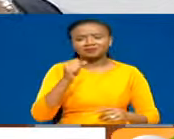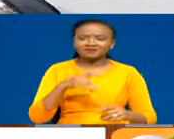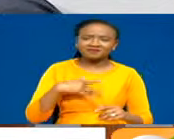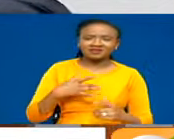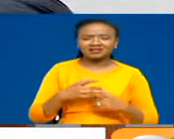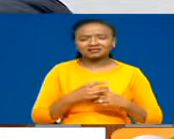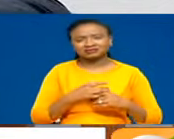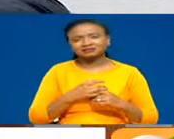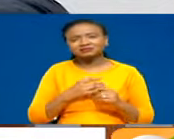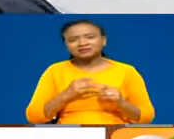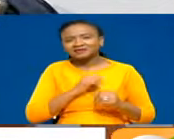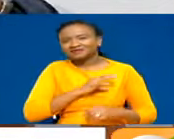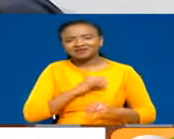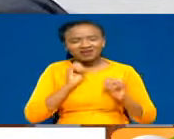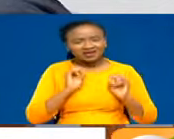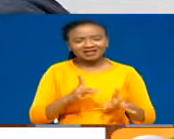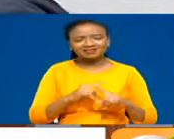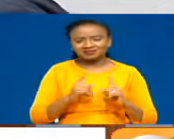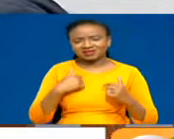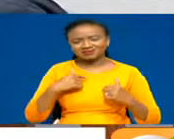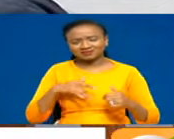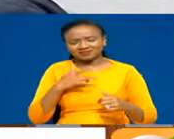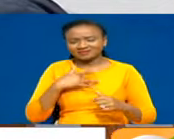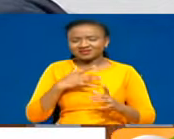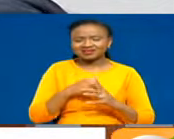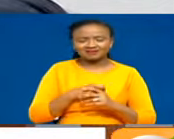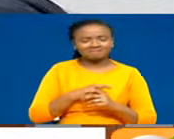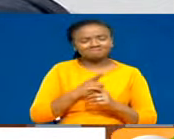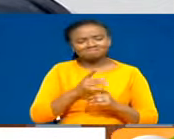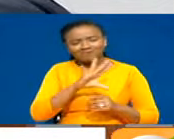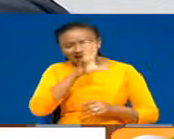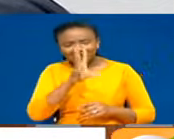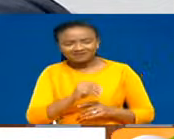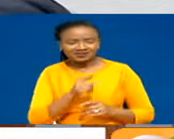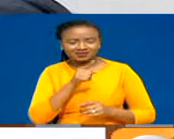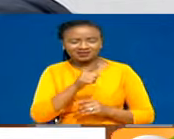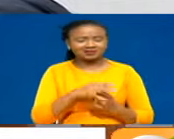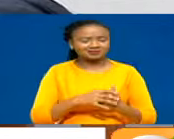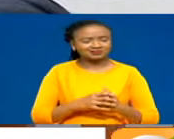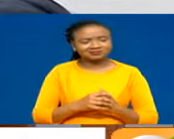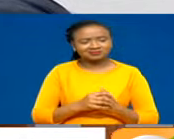know, like, but I worry for the continent, you know, like I worry that